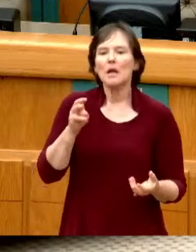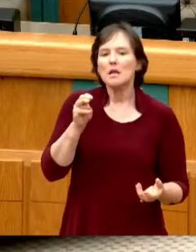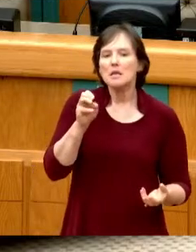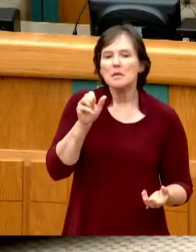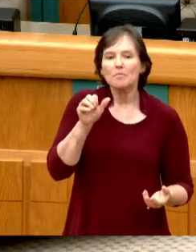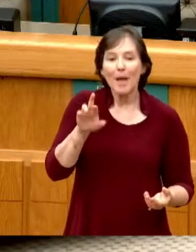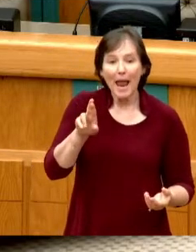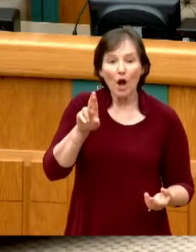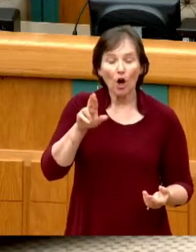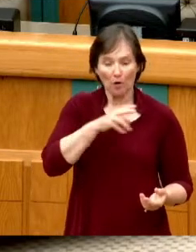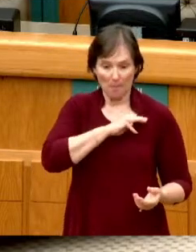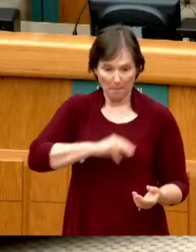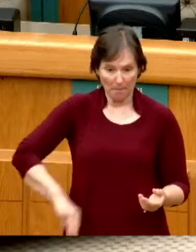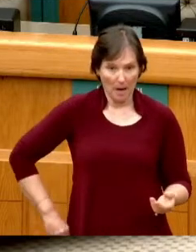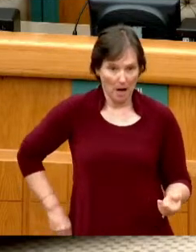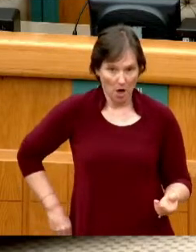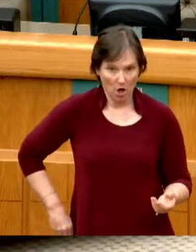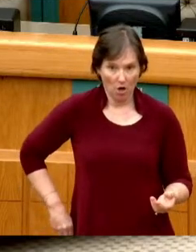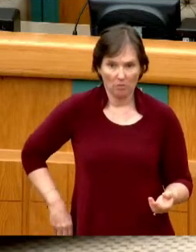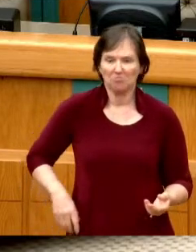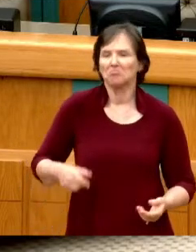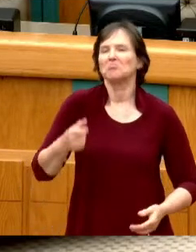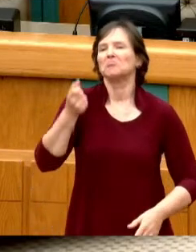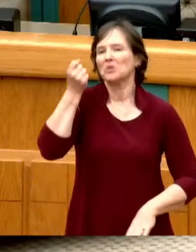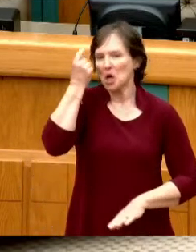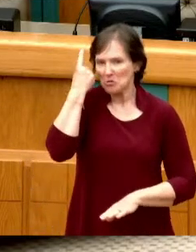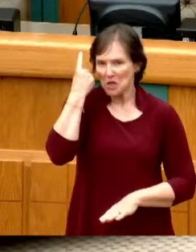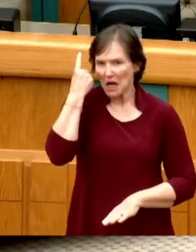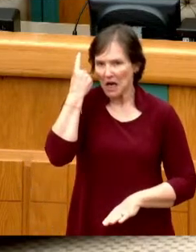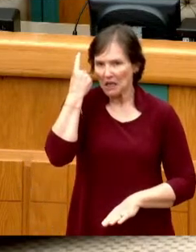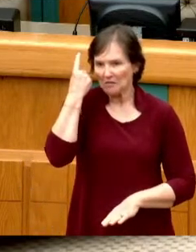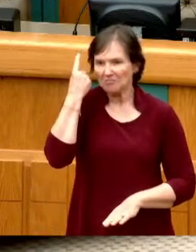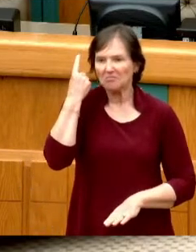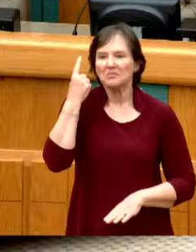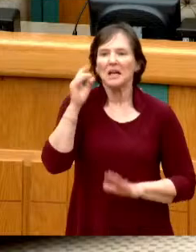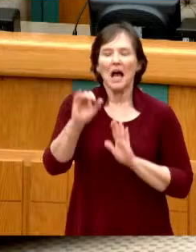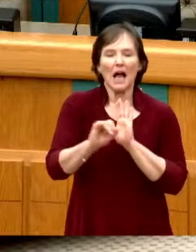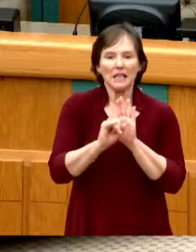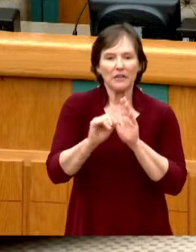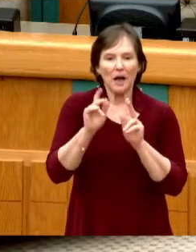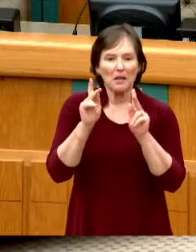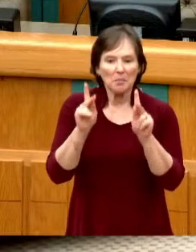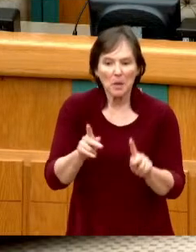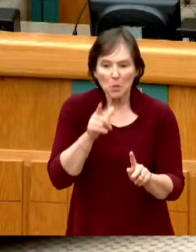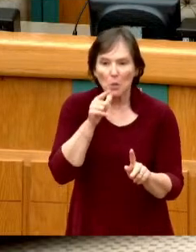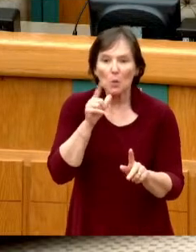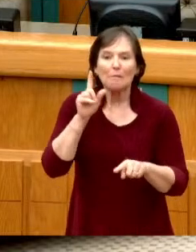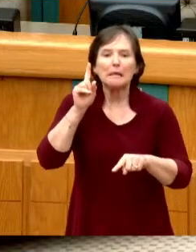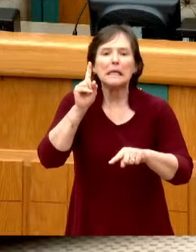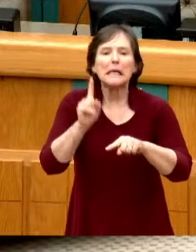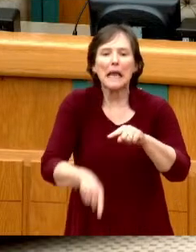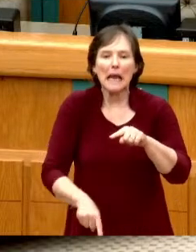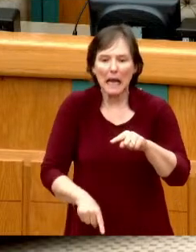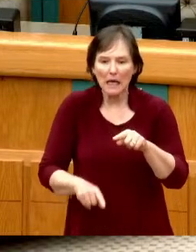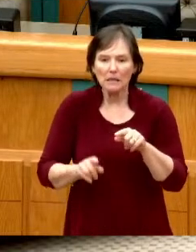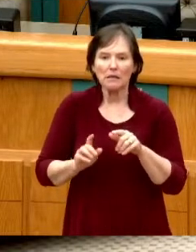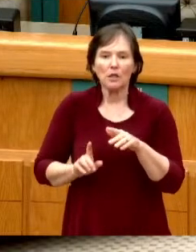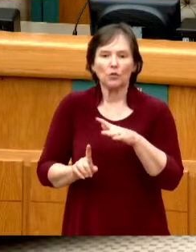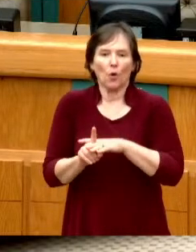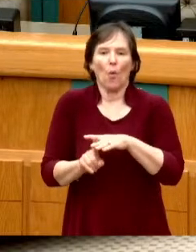understood and identified that all of those are gaps, and we need to fill